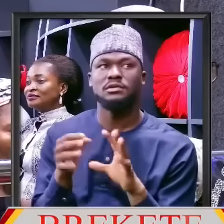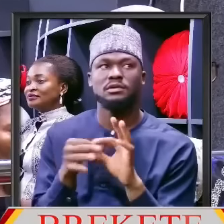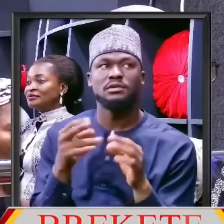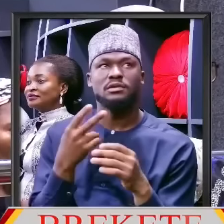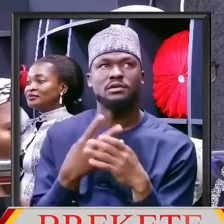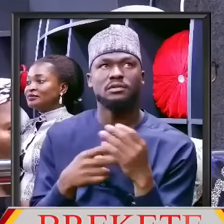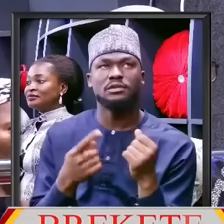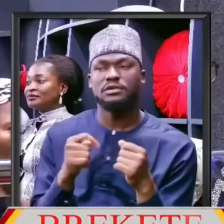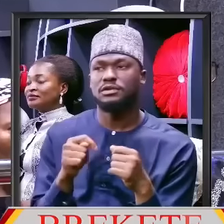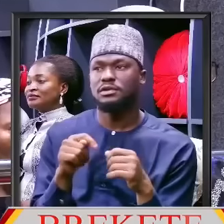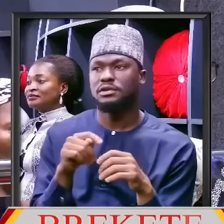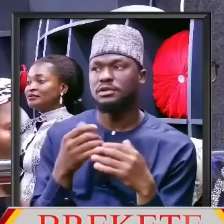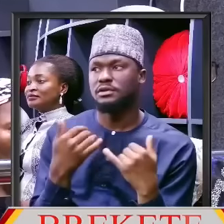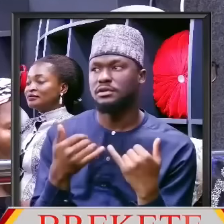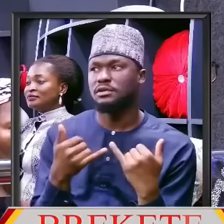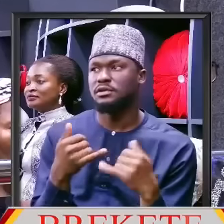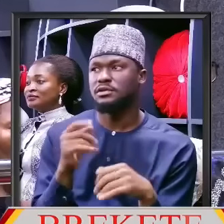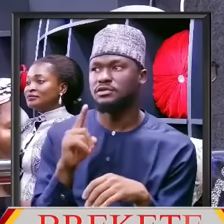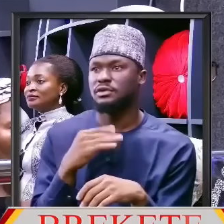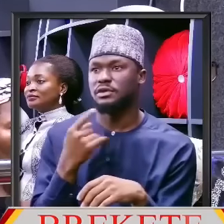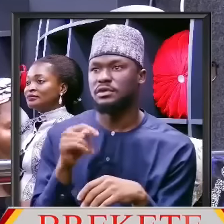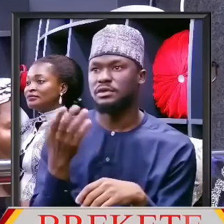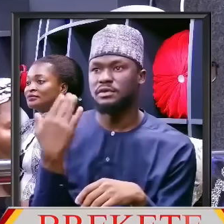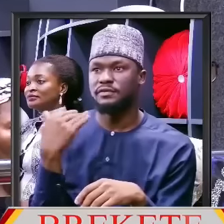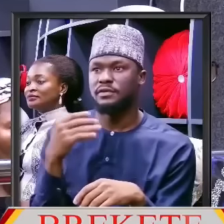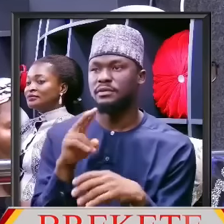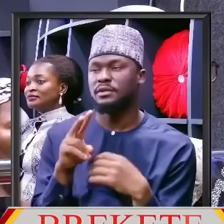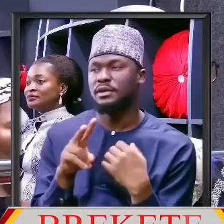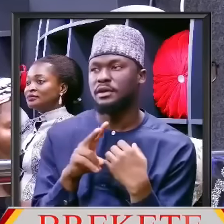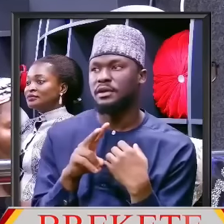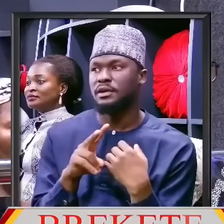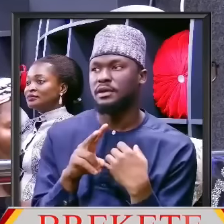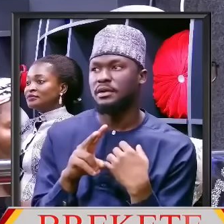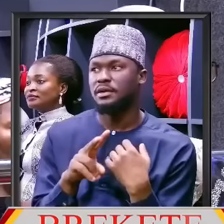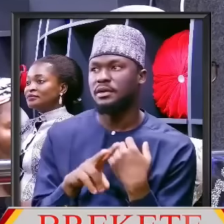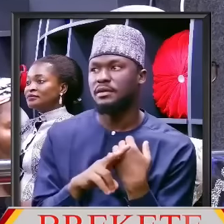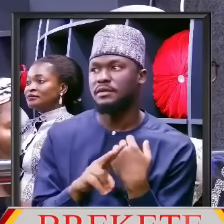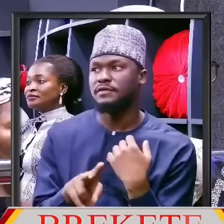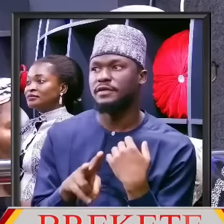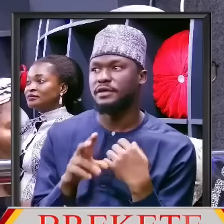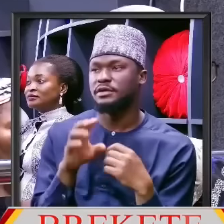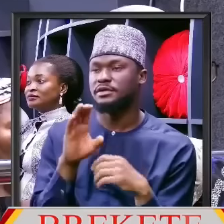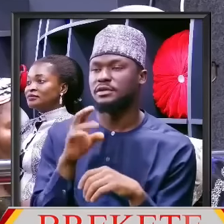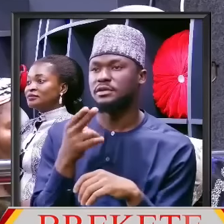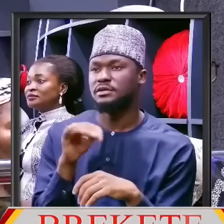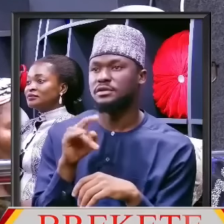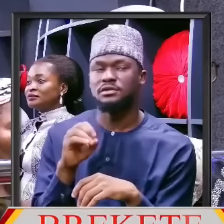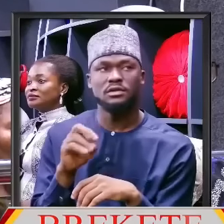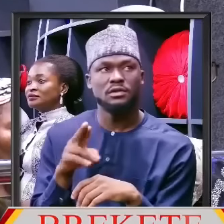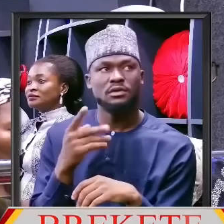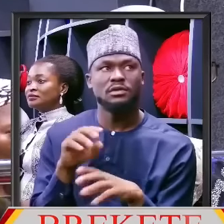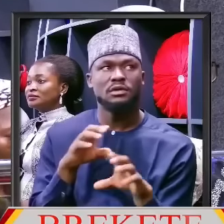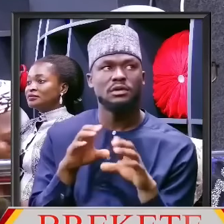the present acting vice chancellor, the former vice chancellor, the acting, the registrar, the